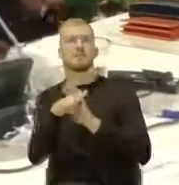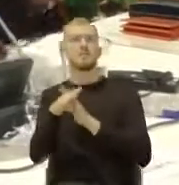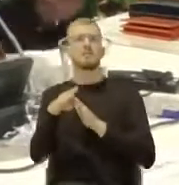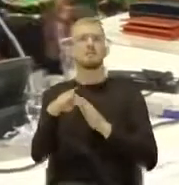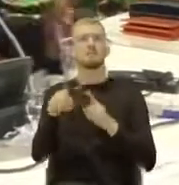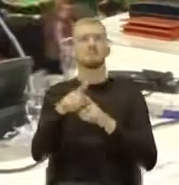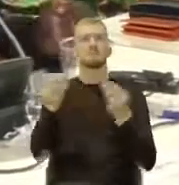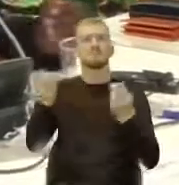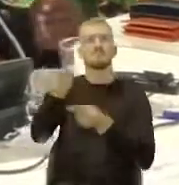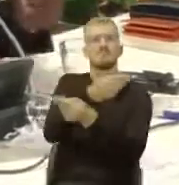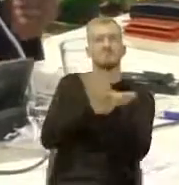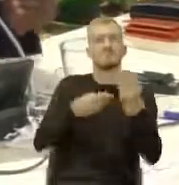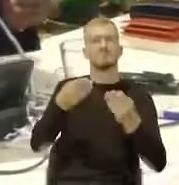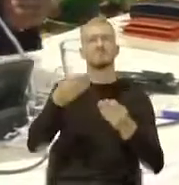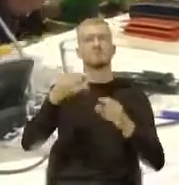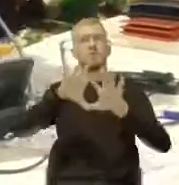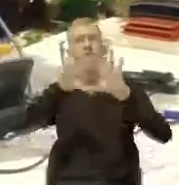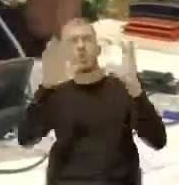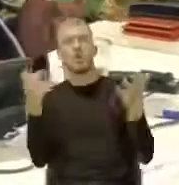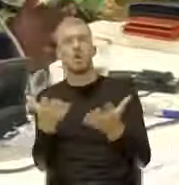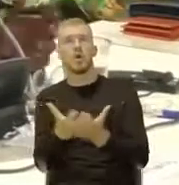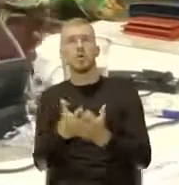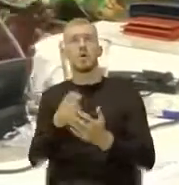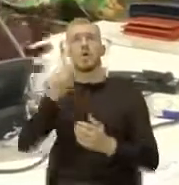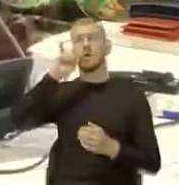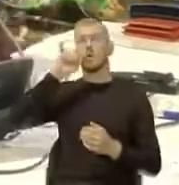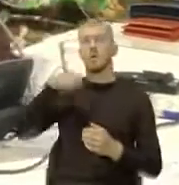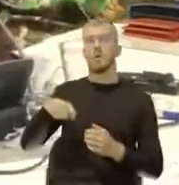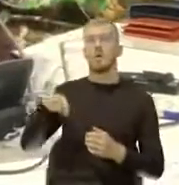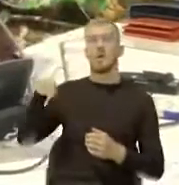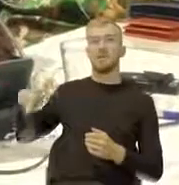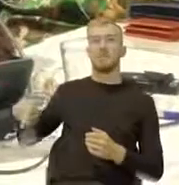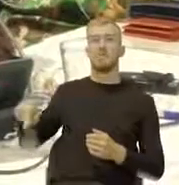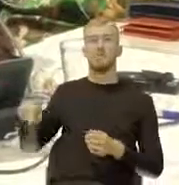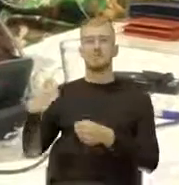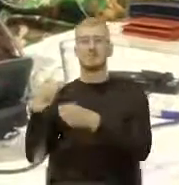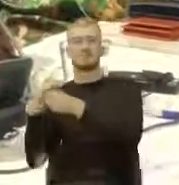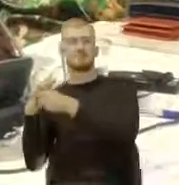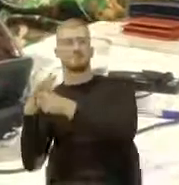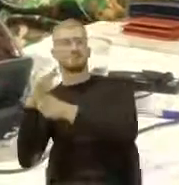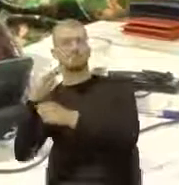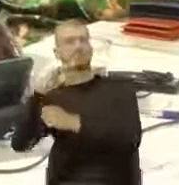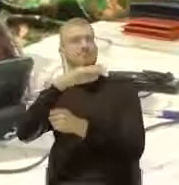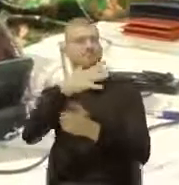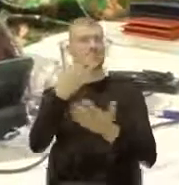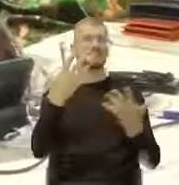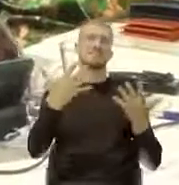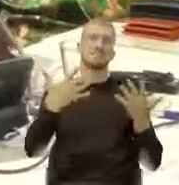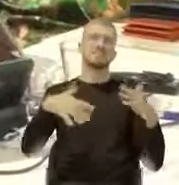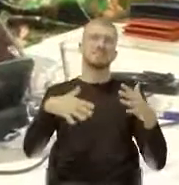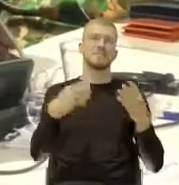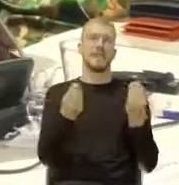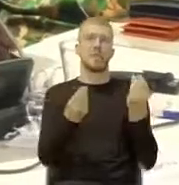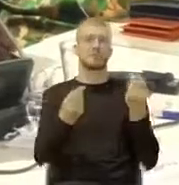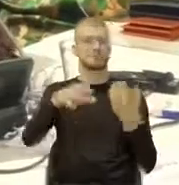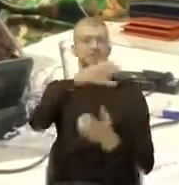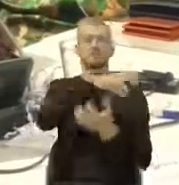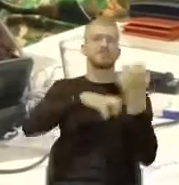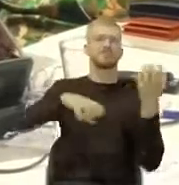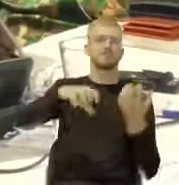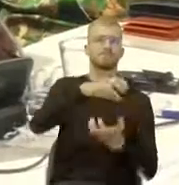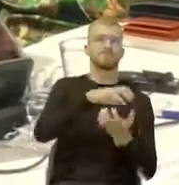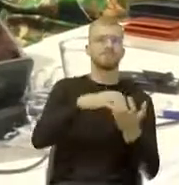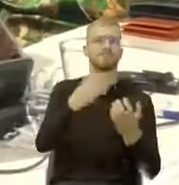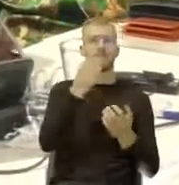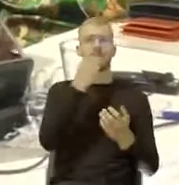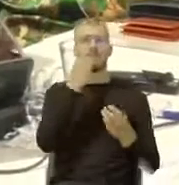world food commodities, but also on the world economy, shows once again the crucial role and the need for mayors to